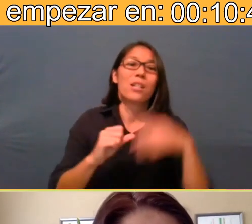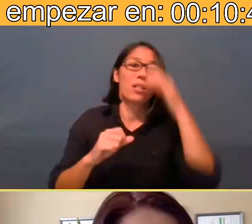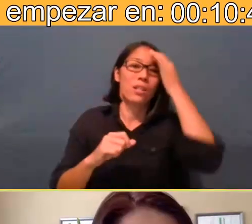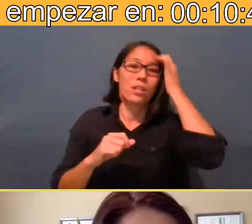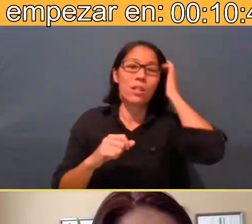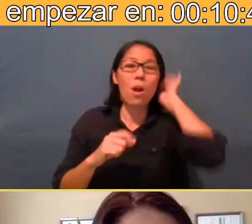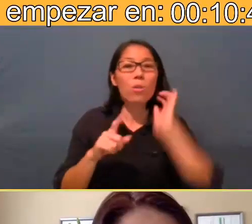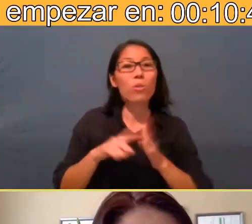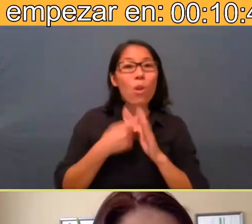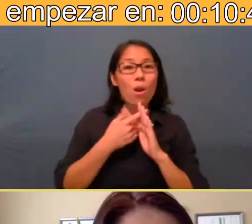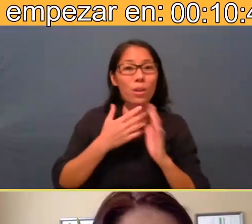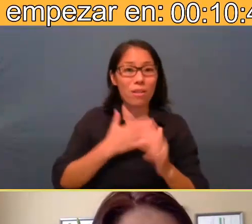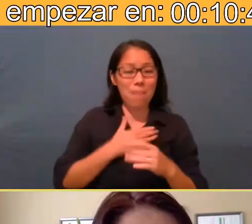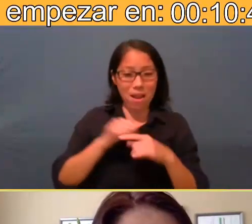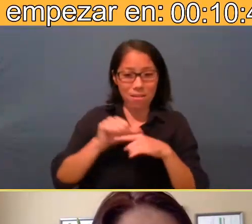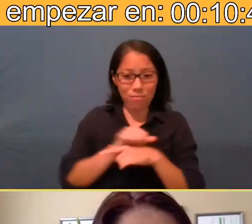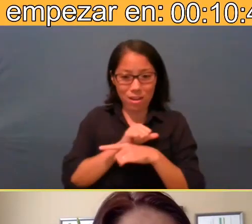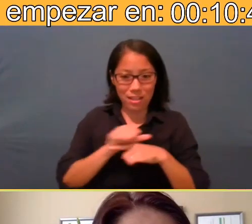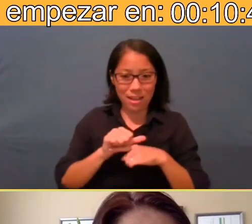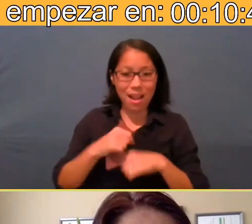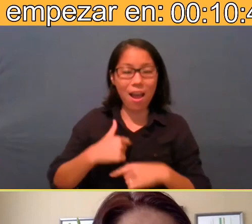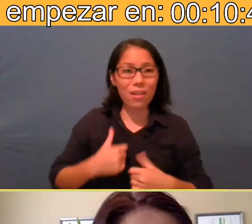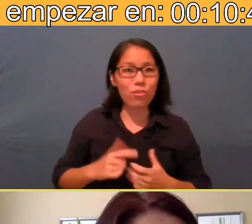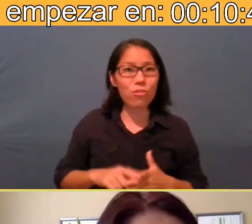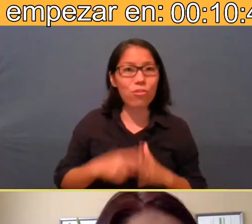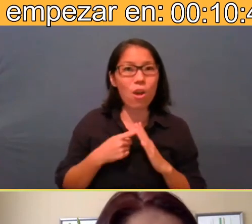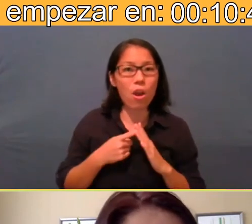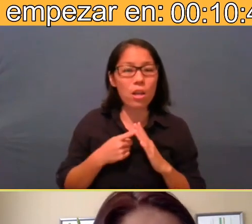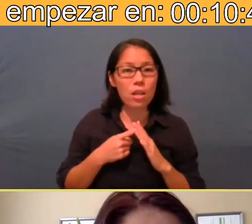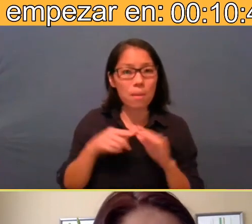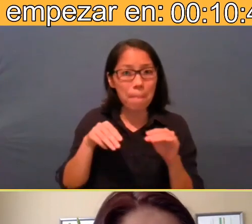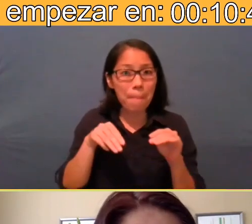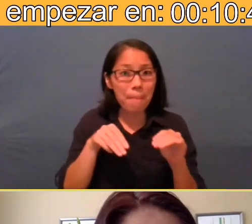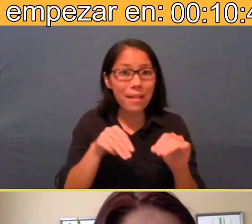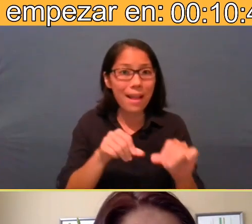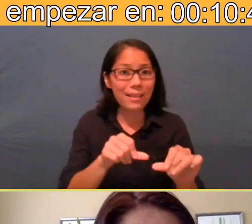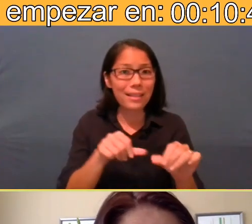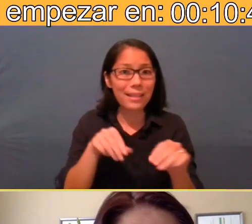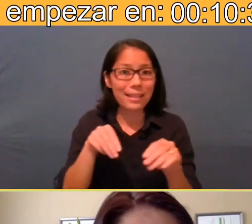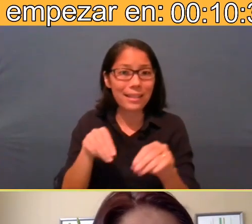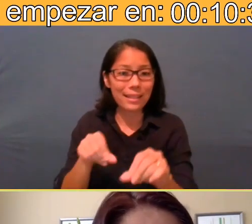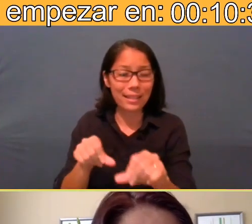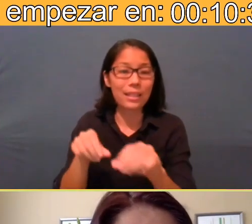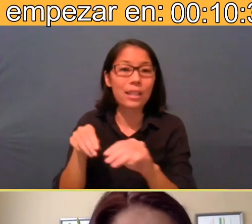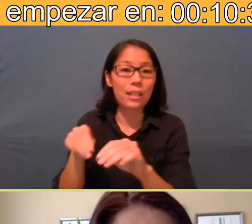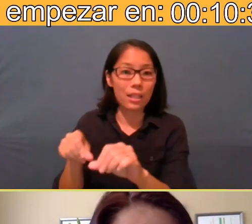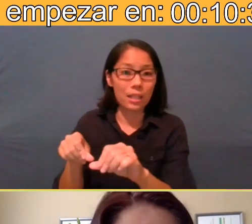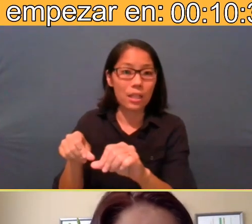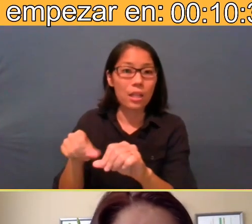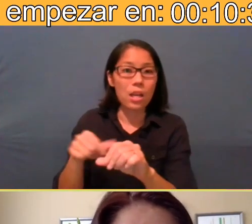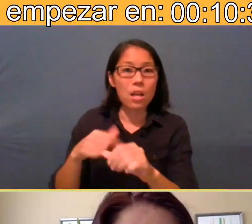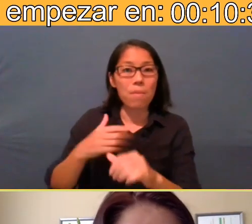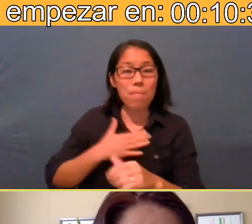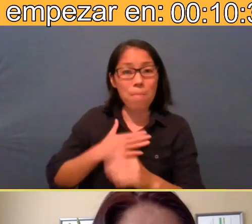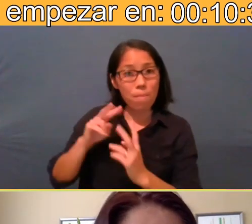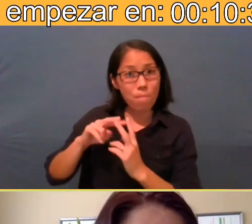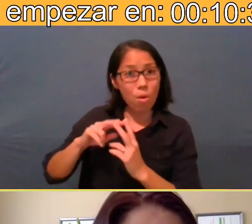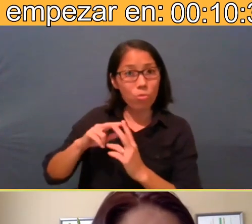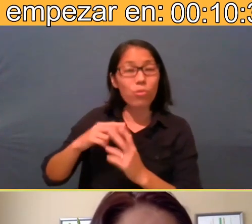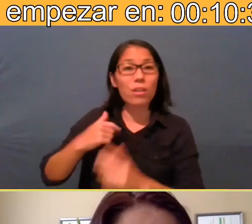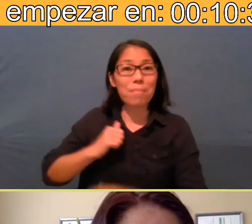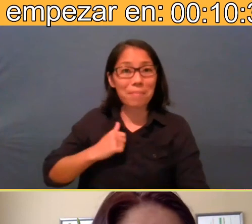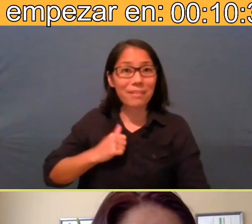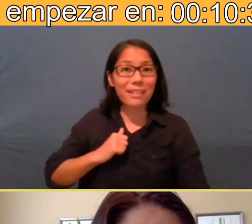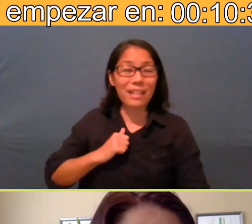this residency, I started by planting. And so we started, my partner and I did these huge